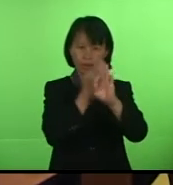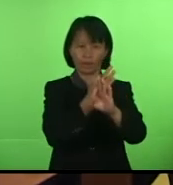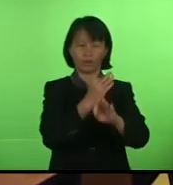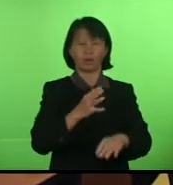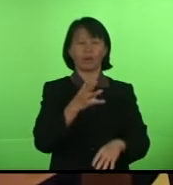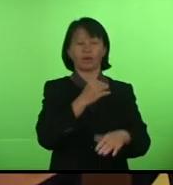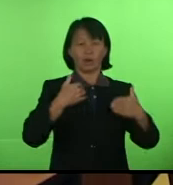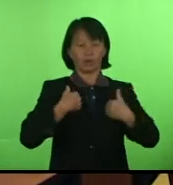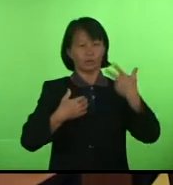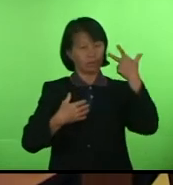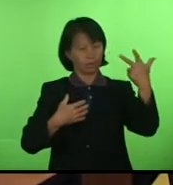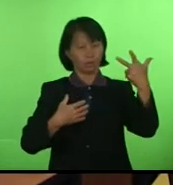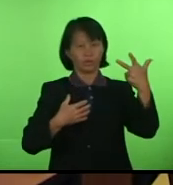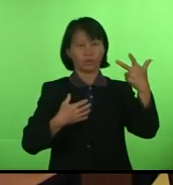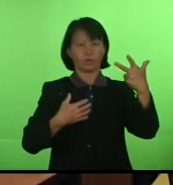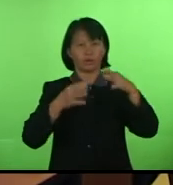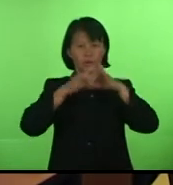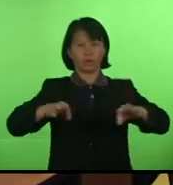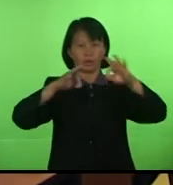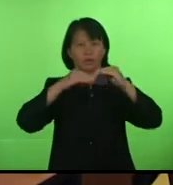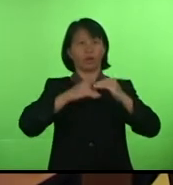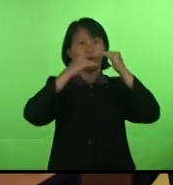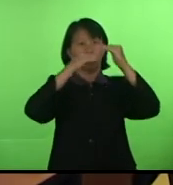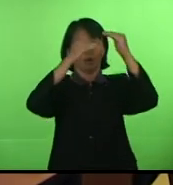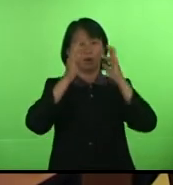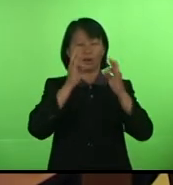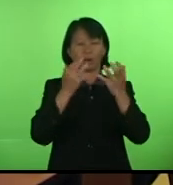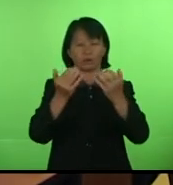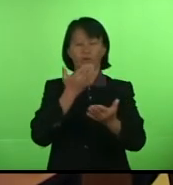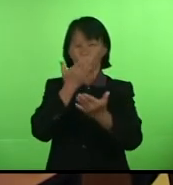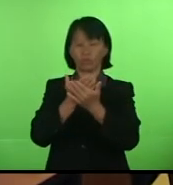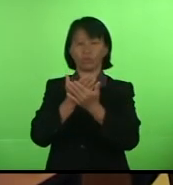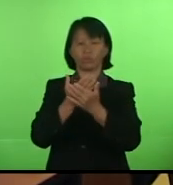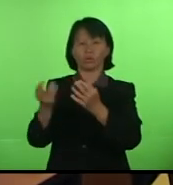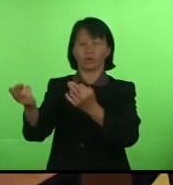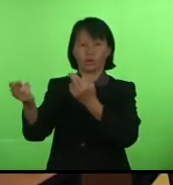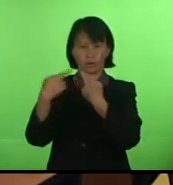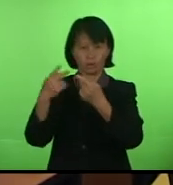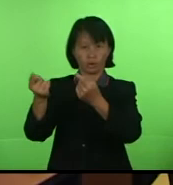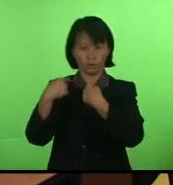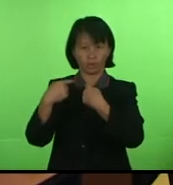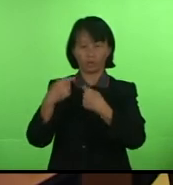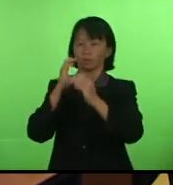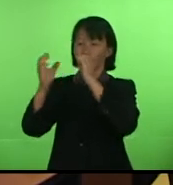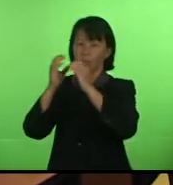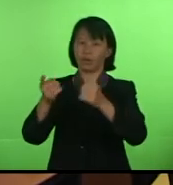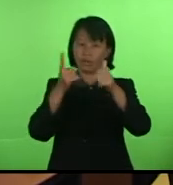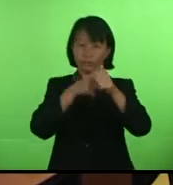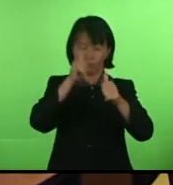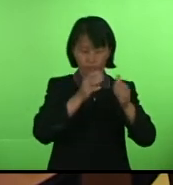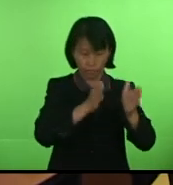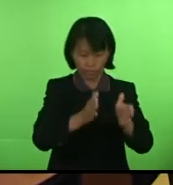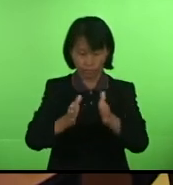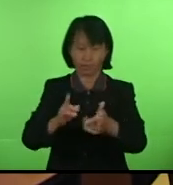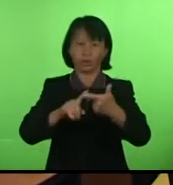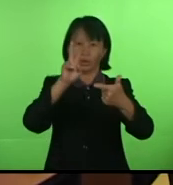there are 3 important stages when you want to produce good written communication, which is first planning, and then the writing